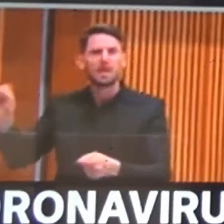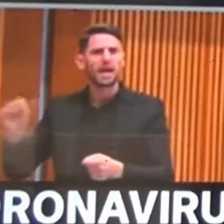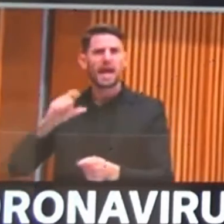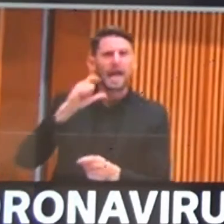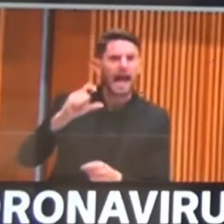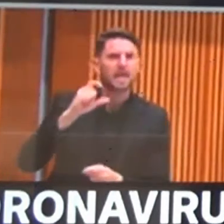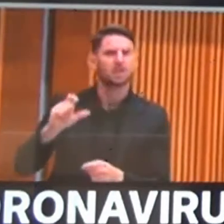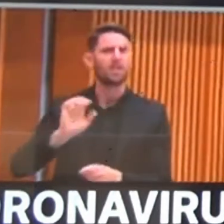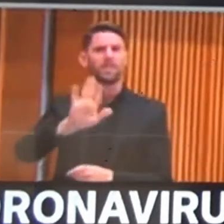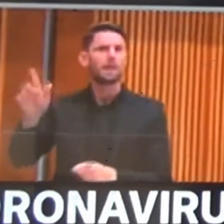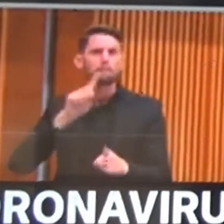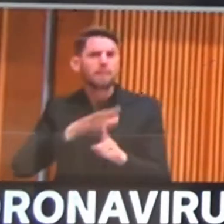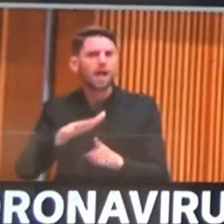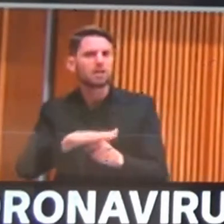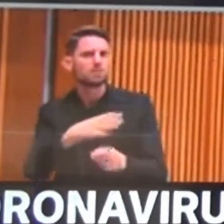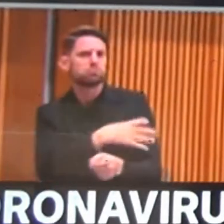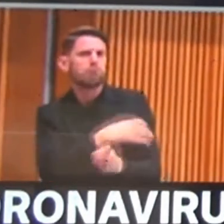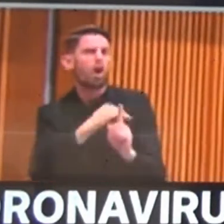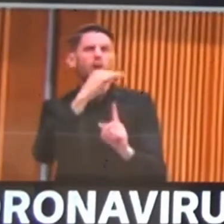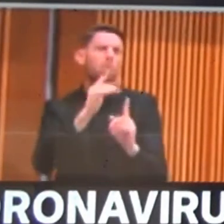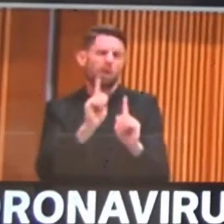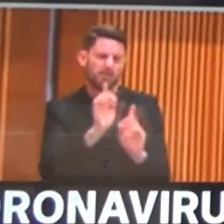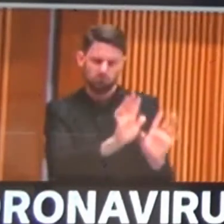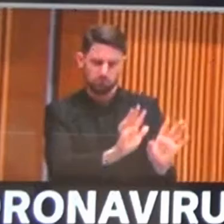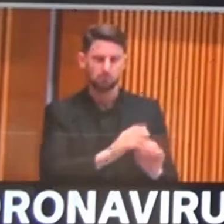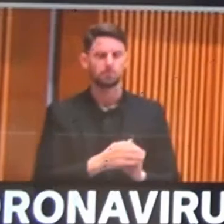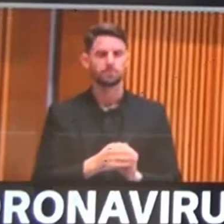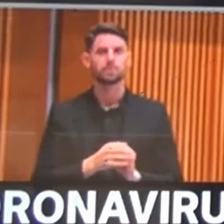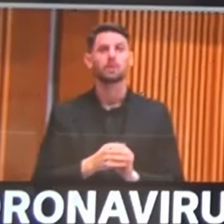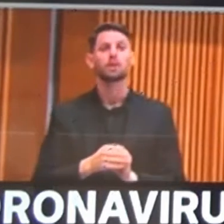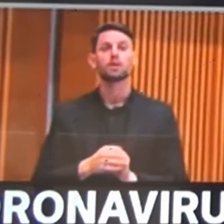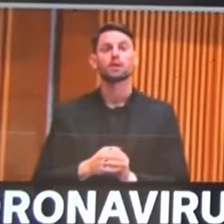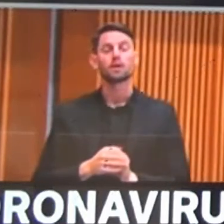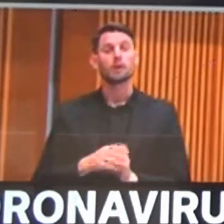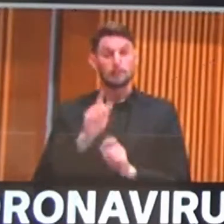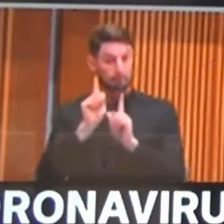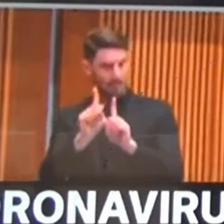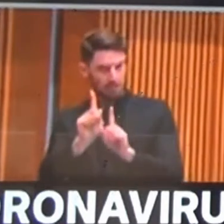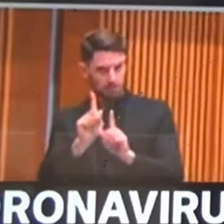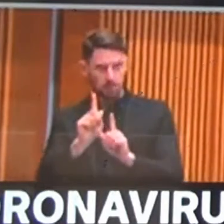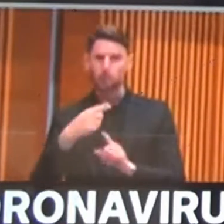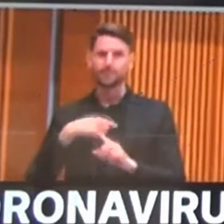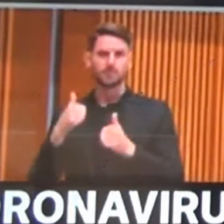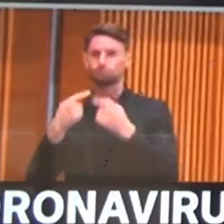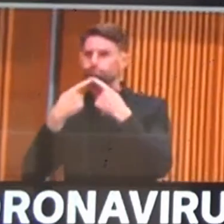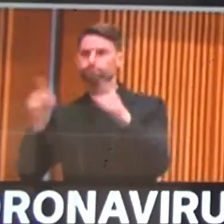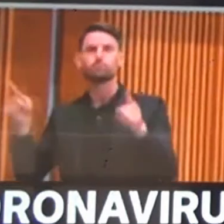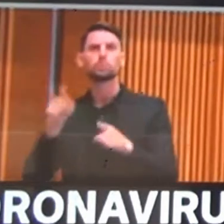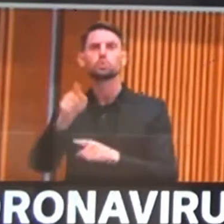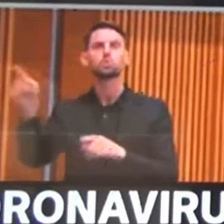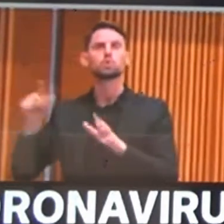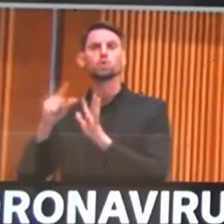disease. Additional restrictions have already been put in place on the initial prescribing of